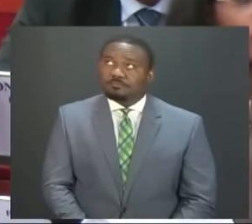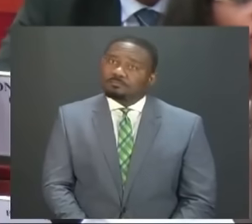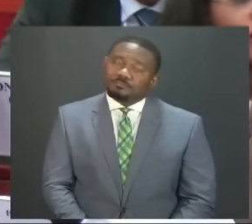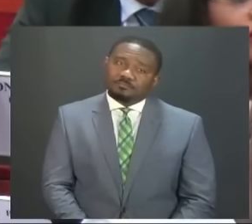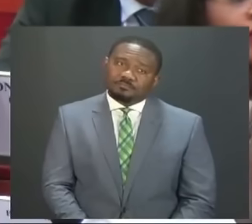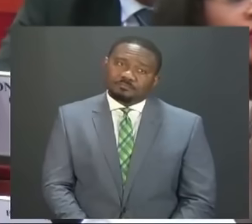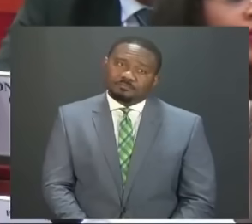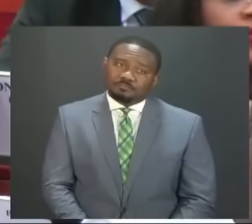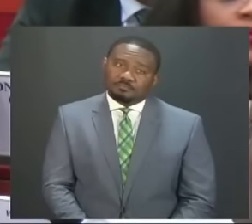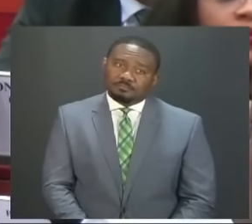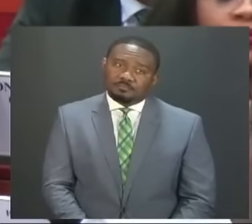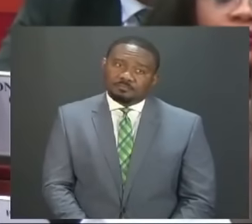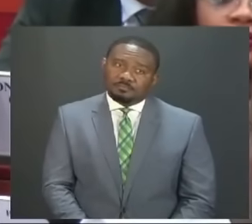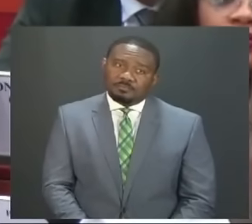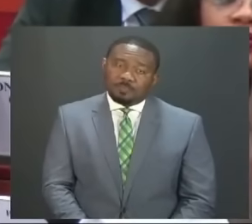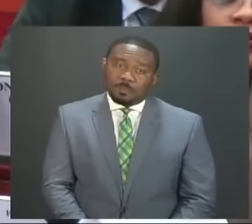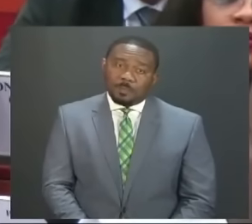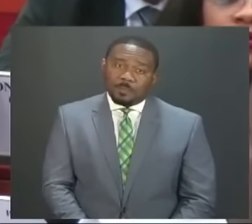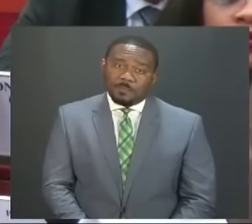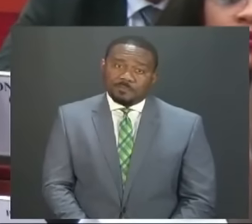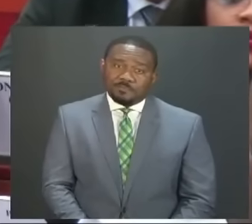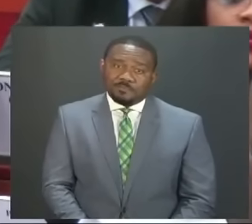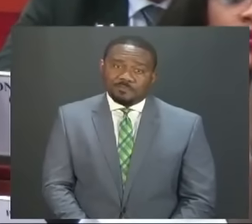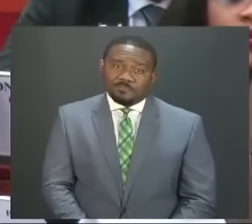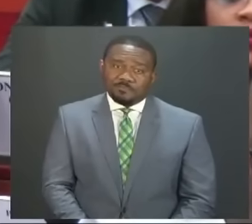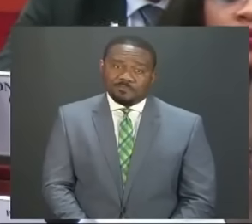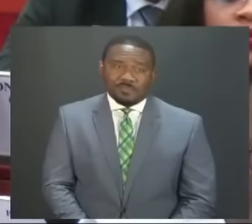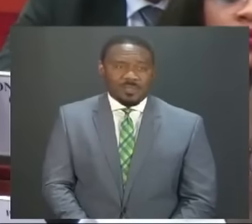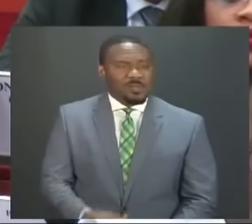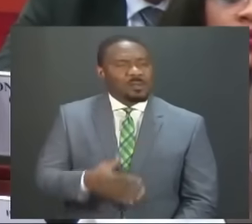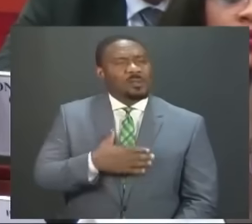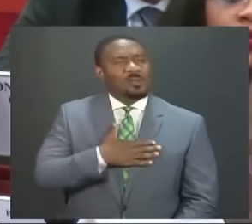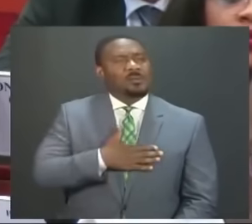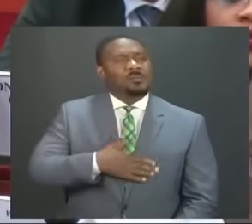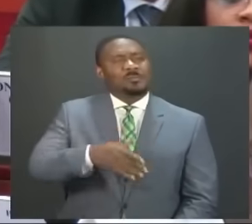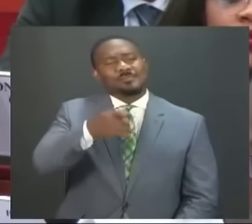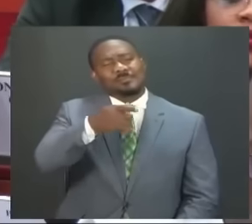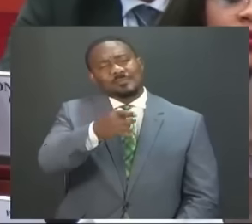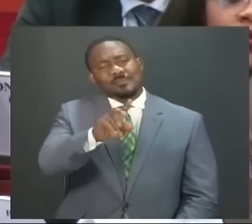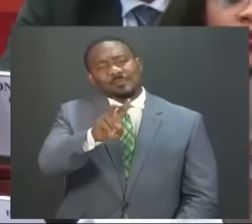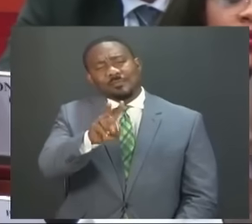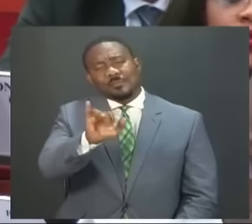Speaker, with respect. Honorable Asafoje, will you resume your seat?